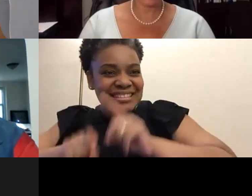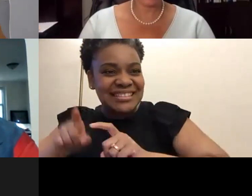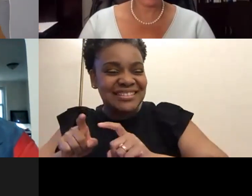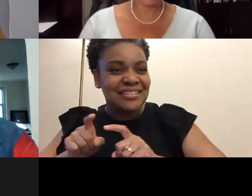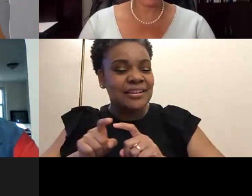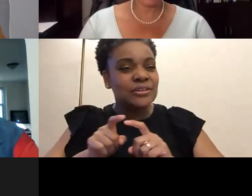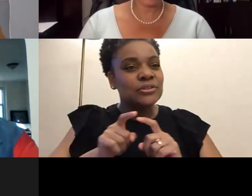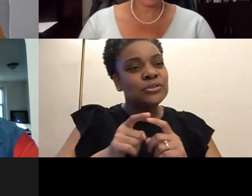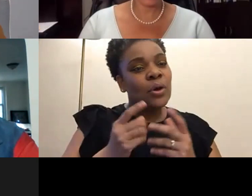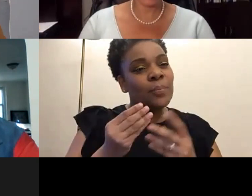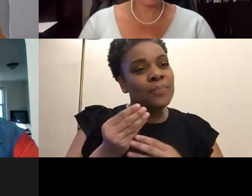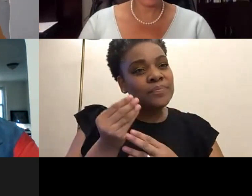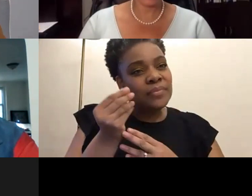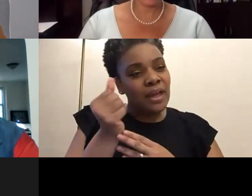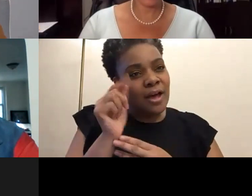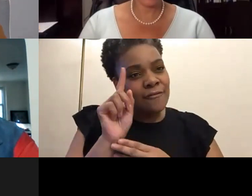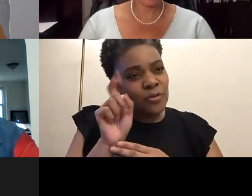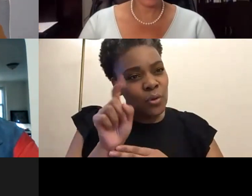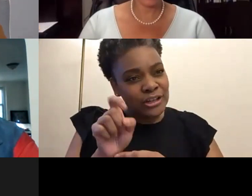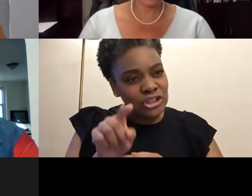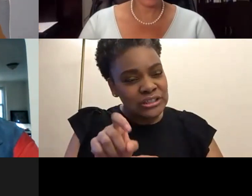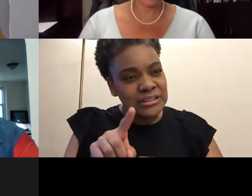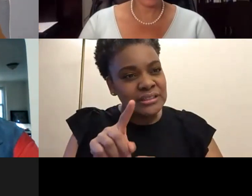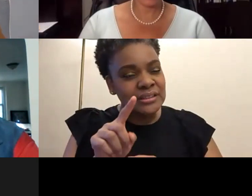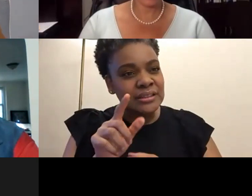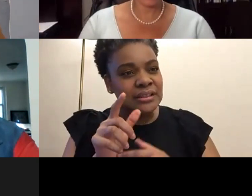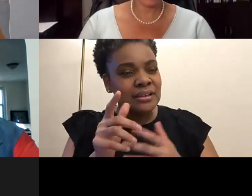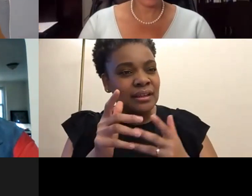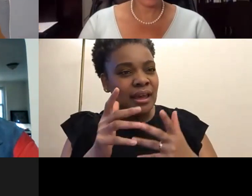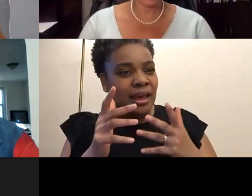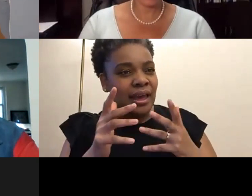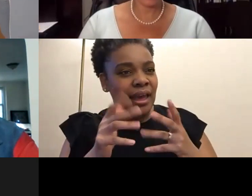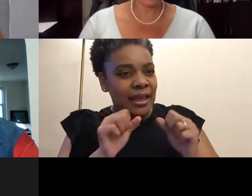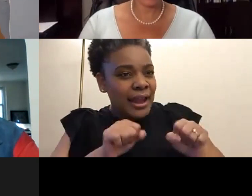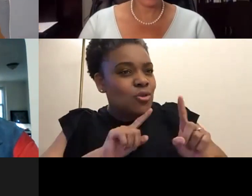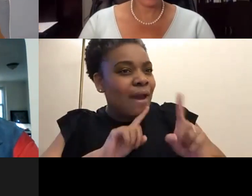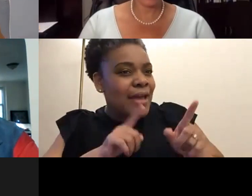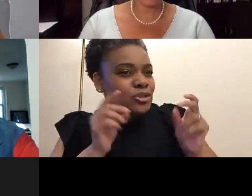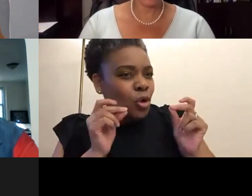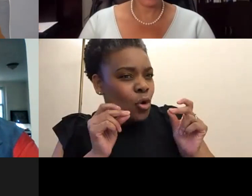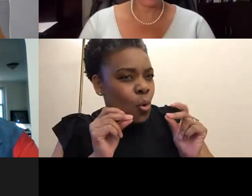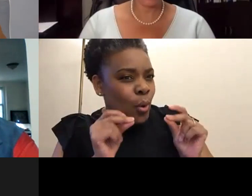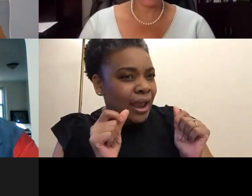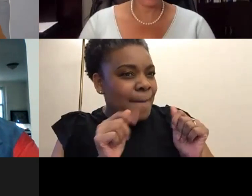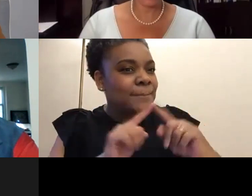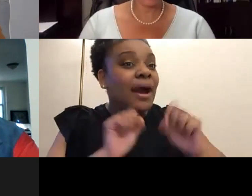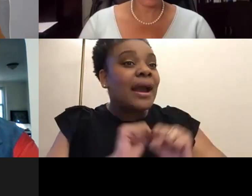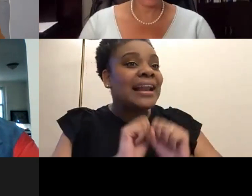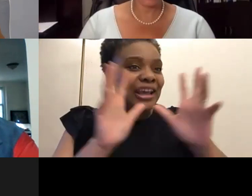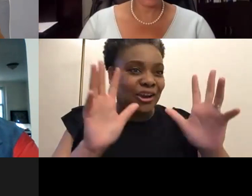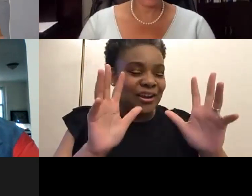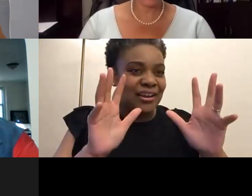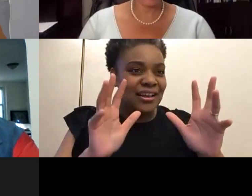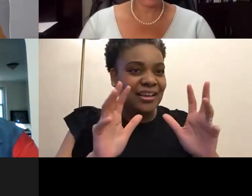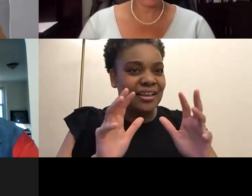next few questions, we'll see if you can just as quickly as possible provide some clarity. Dr. Jenkins,